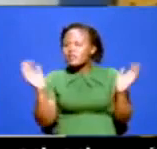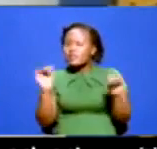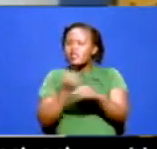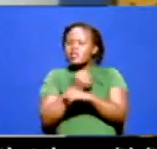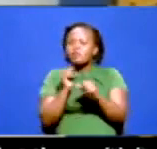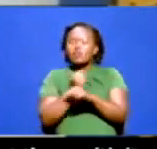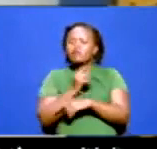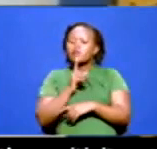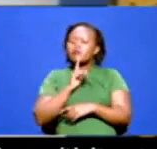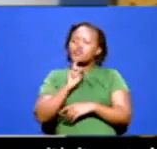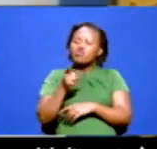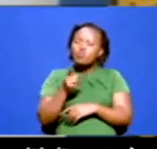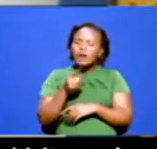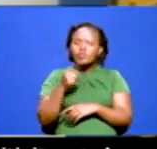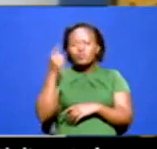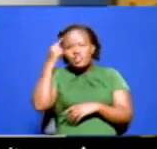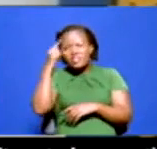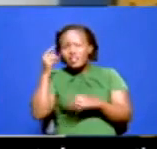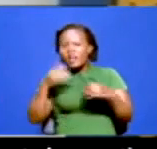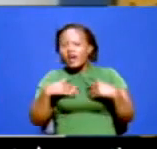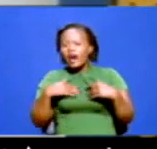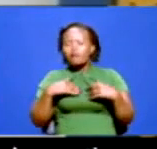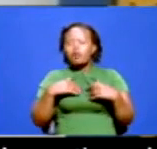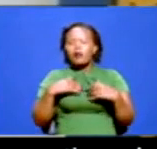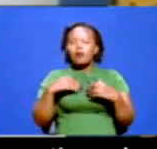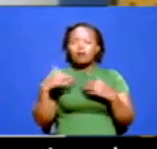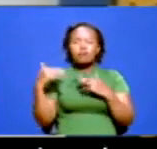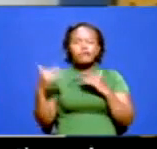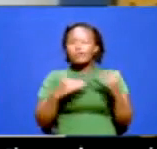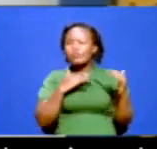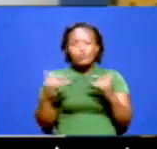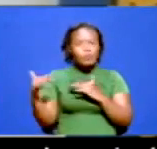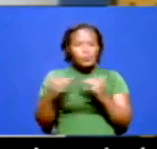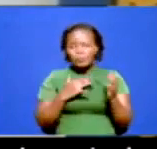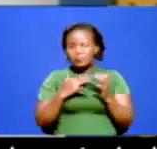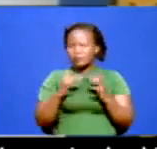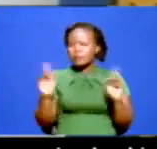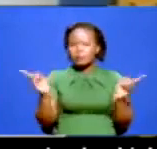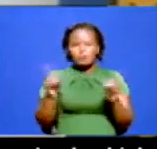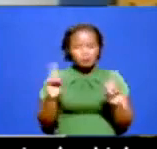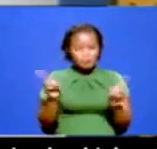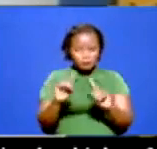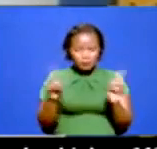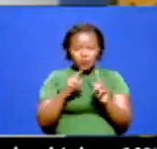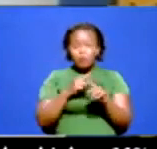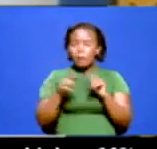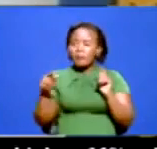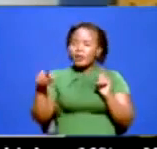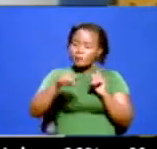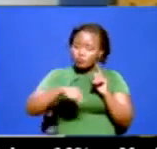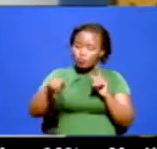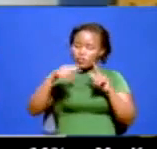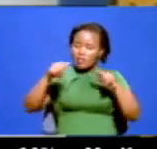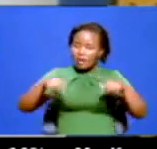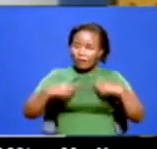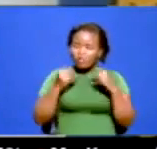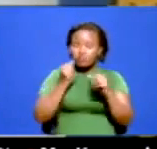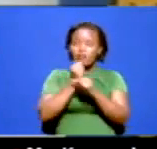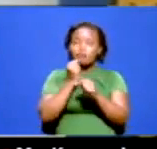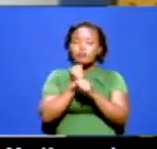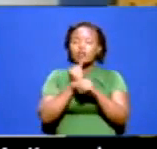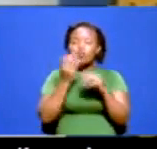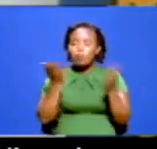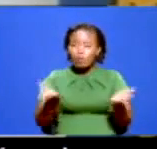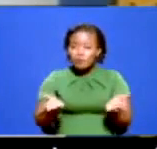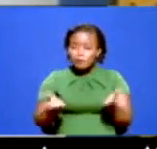say that you have a prisoner of war, okay. So what we've been doing ourselves is to ensure